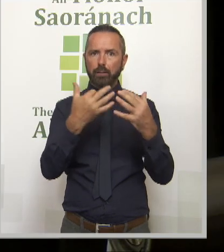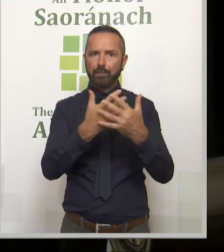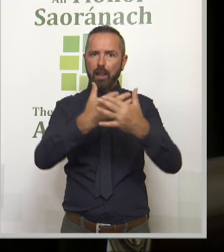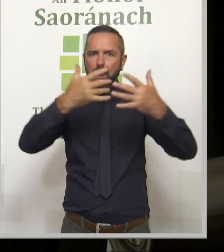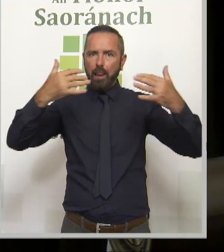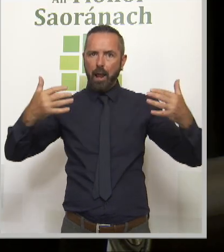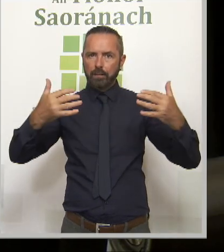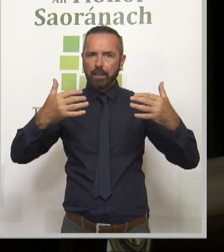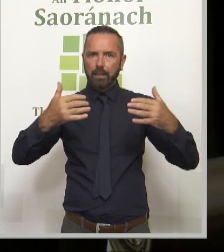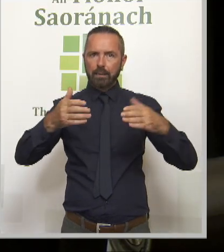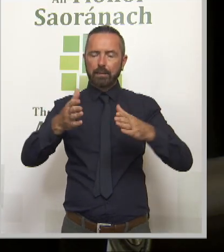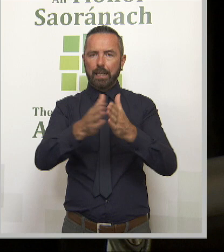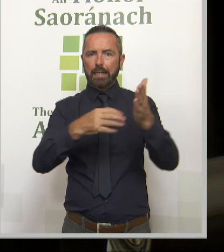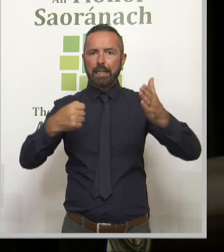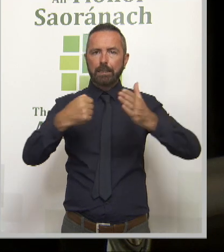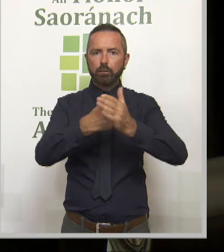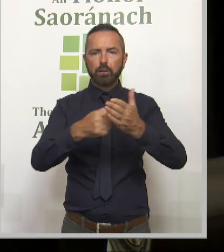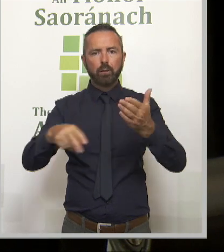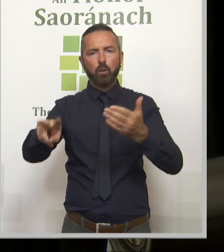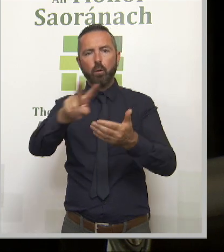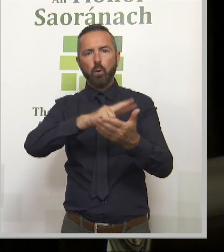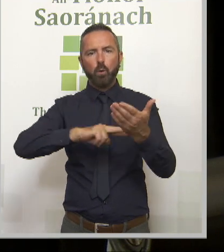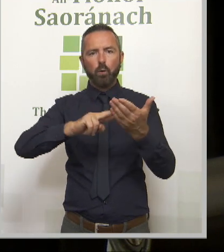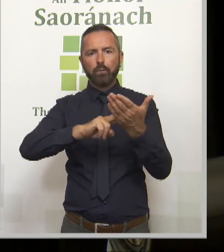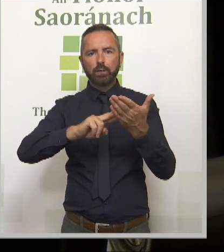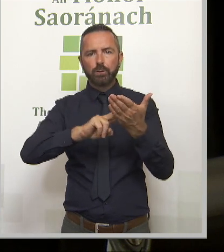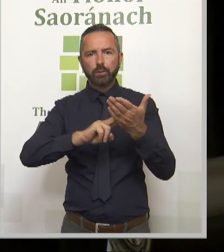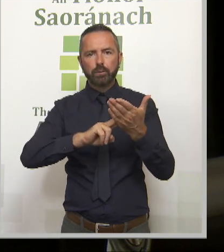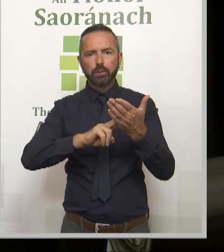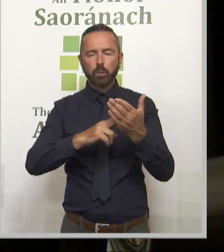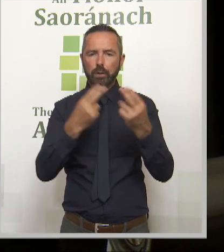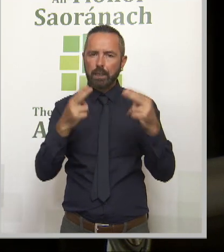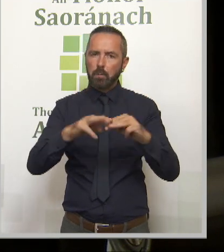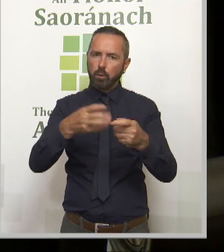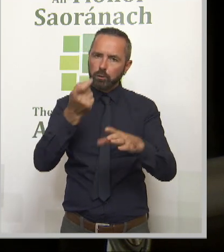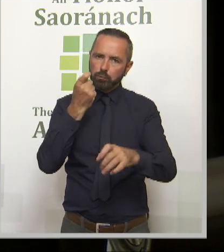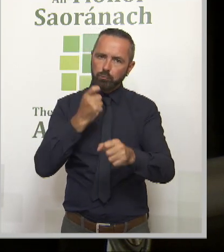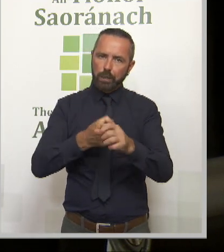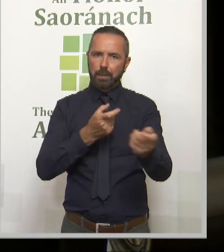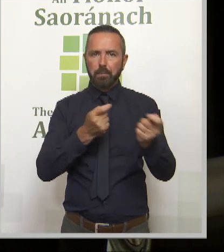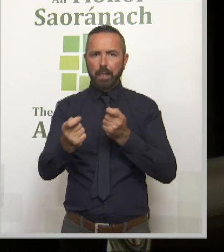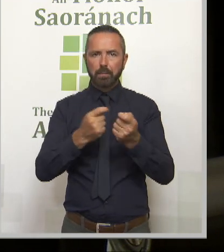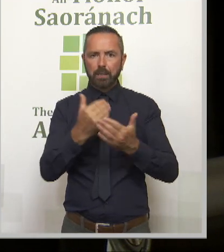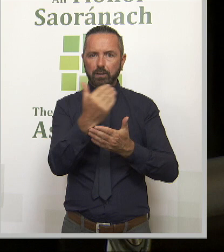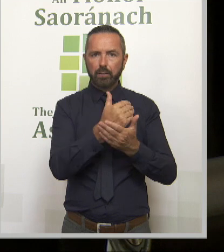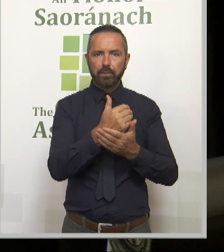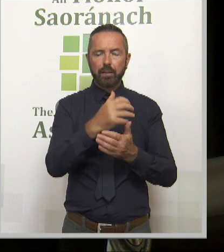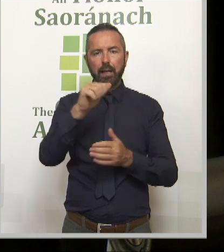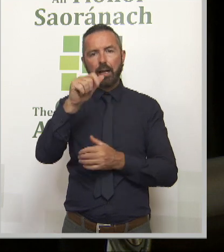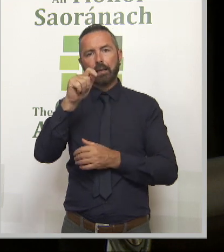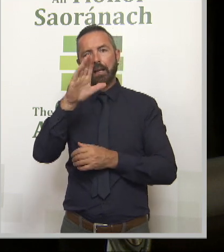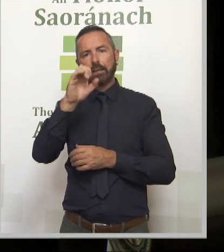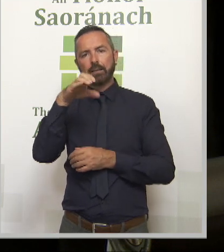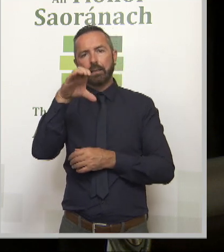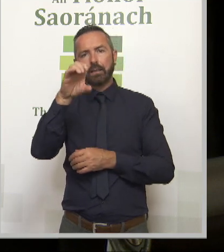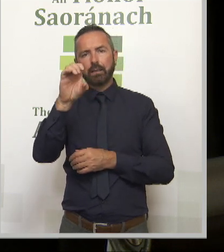fisheries on an industrial scale are overexploited, and strict management is needed to conserve them. Atlantic cod, for example,